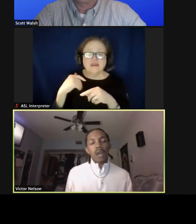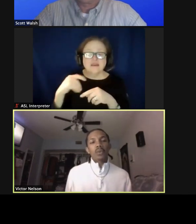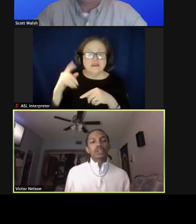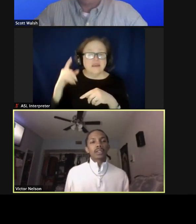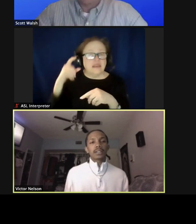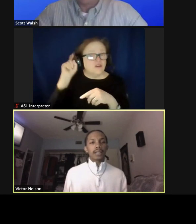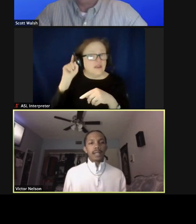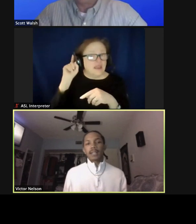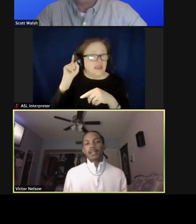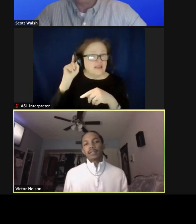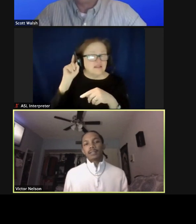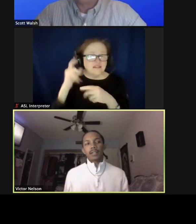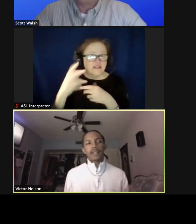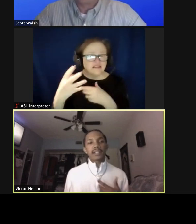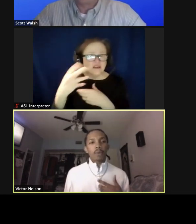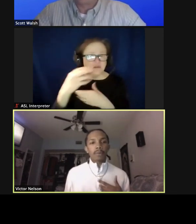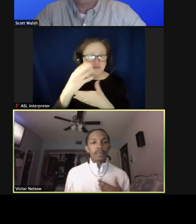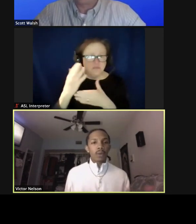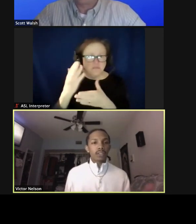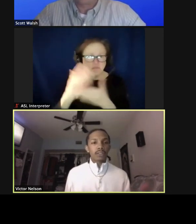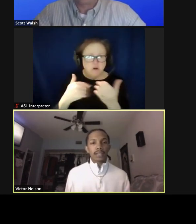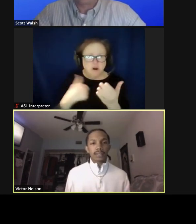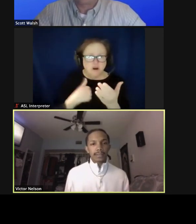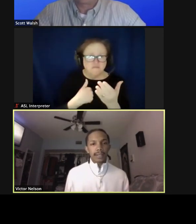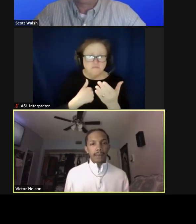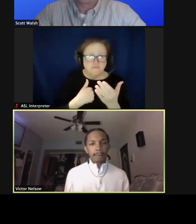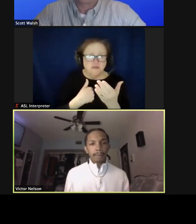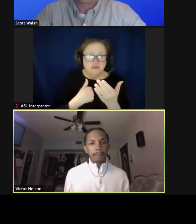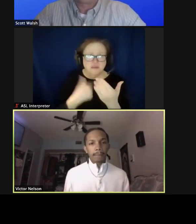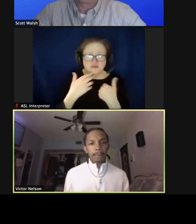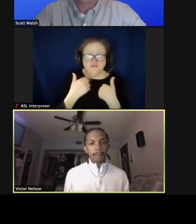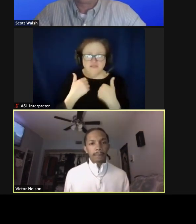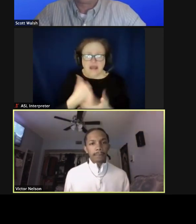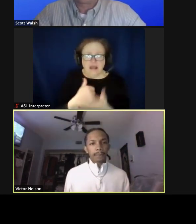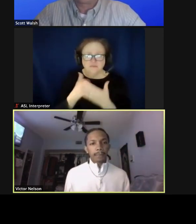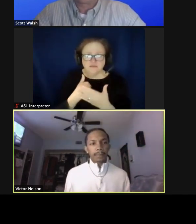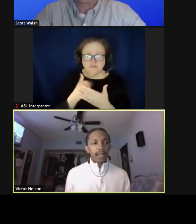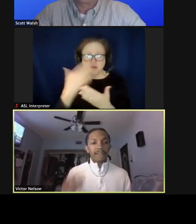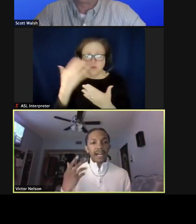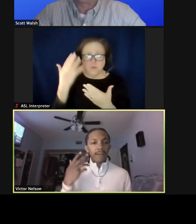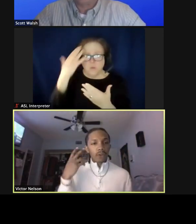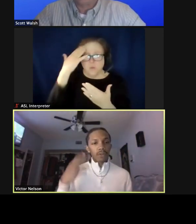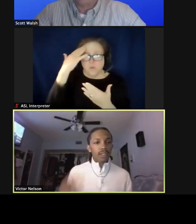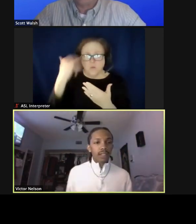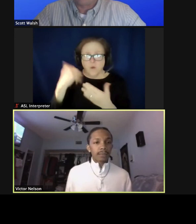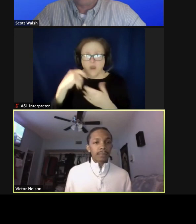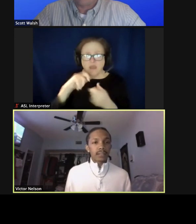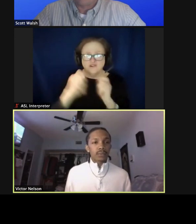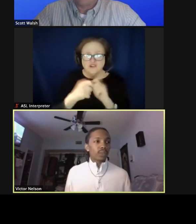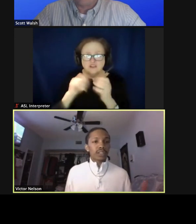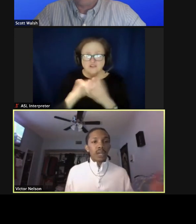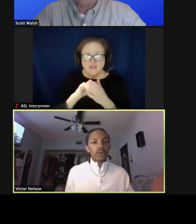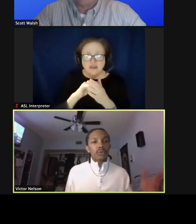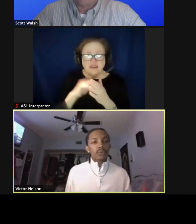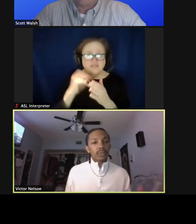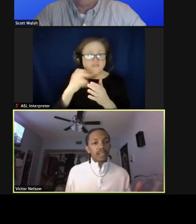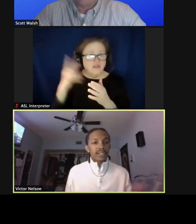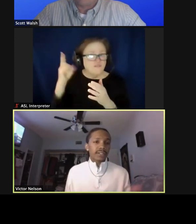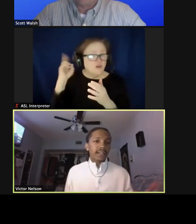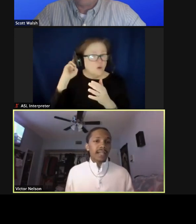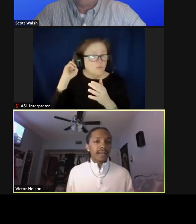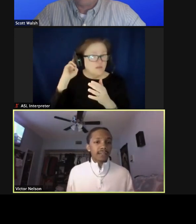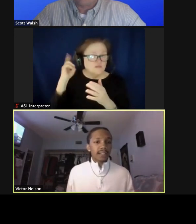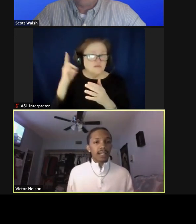I wouldn't change that. If it's helping me, why should I change that? If I have cochlear implants, which I won't